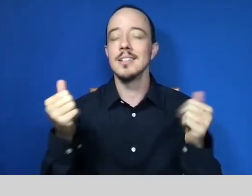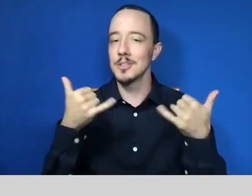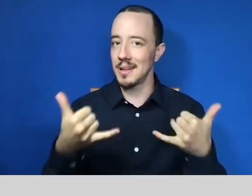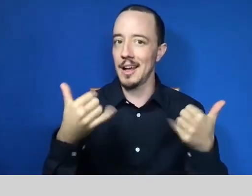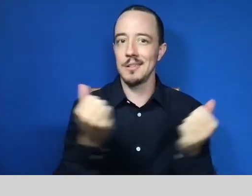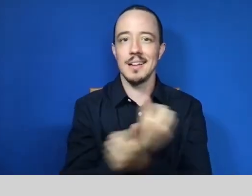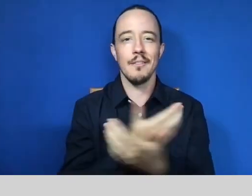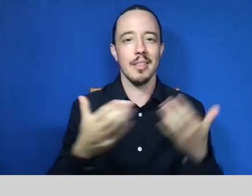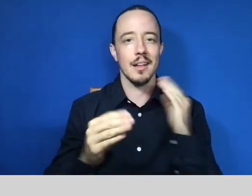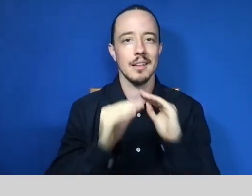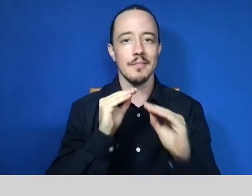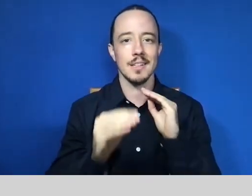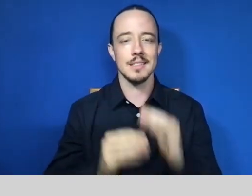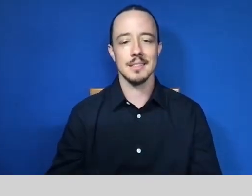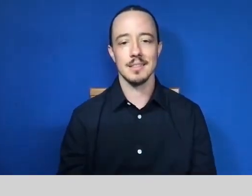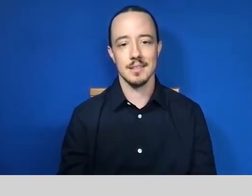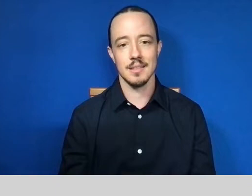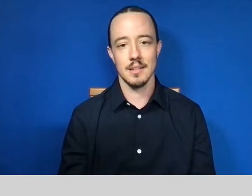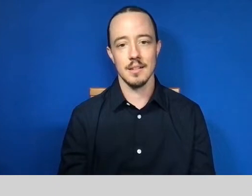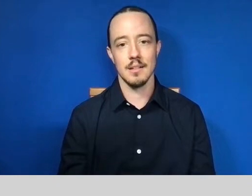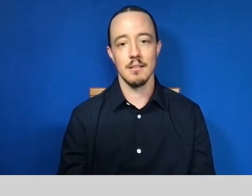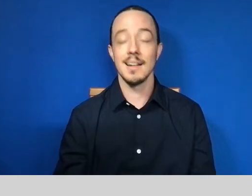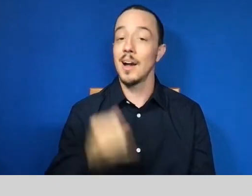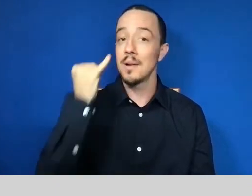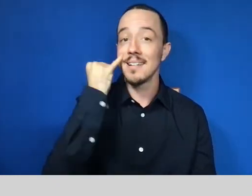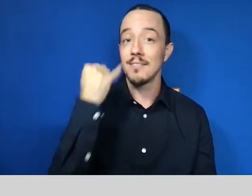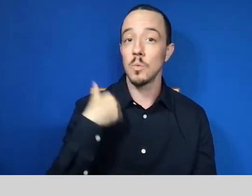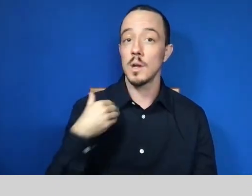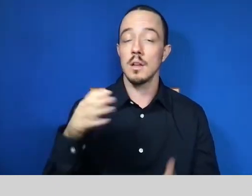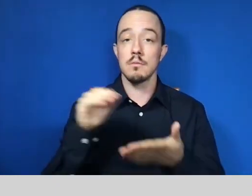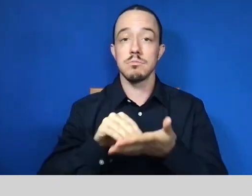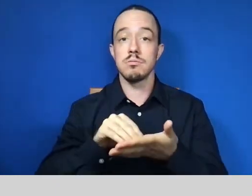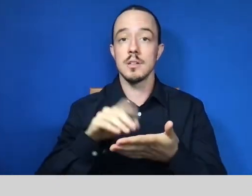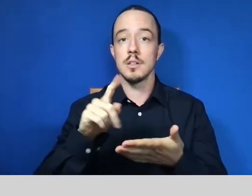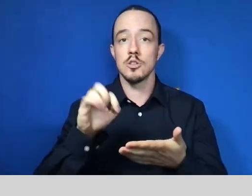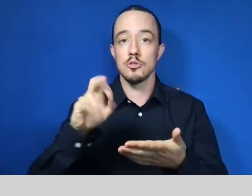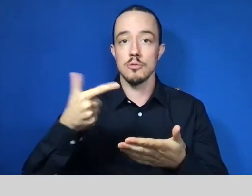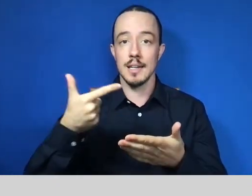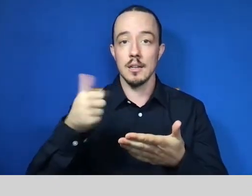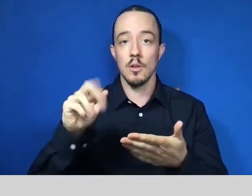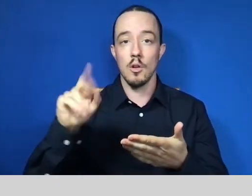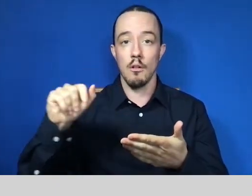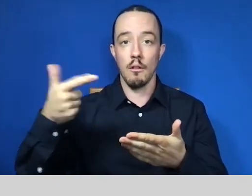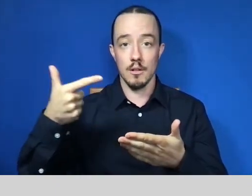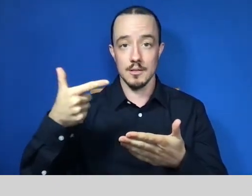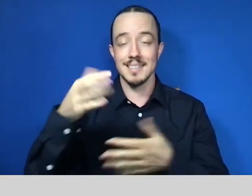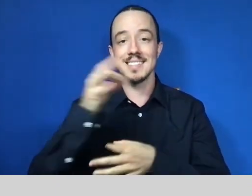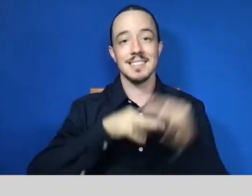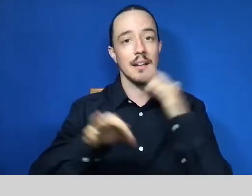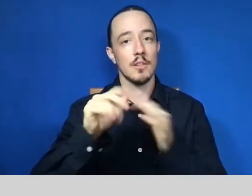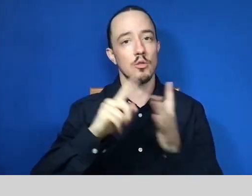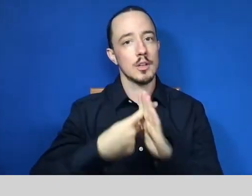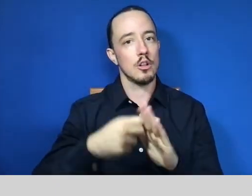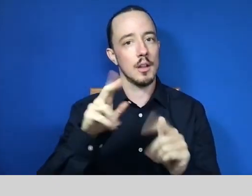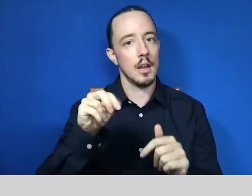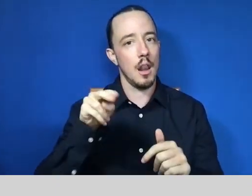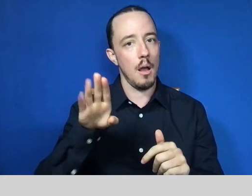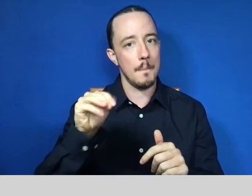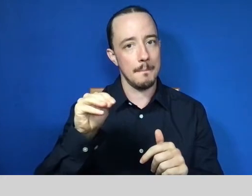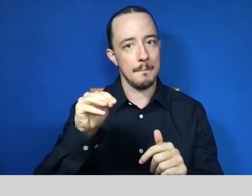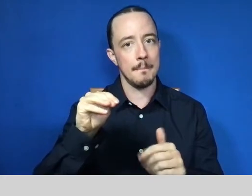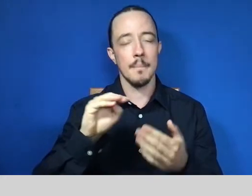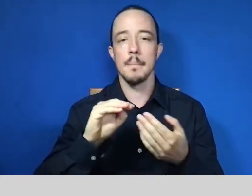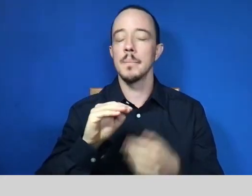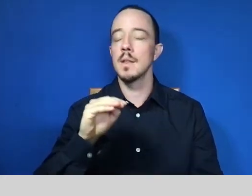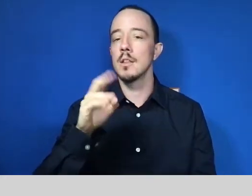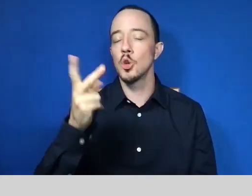everything is fixed. Also, if we pass the string argument instead of the original enum argument,